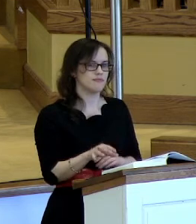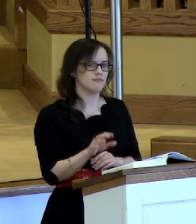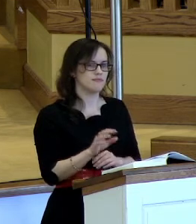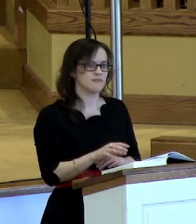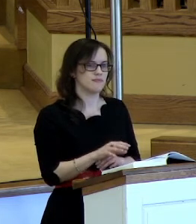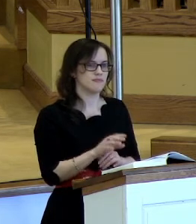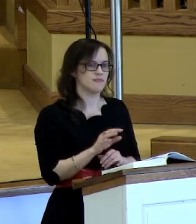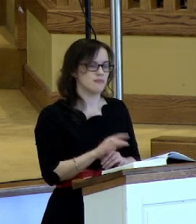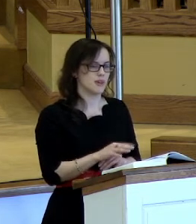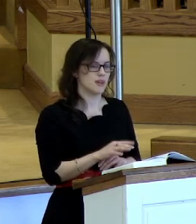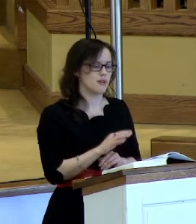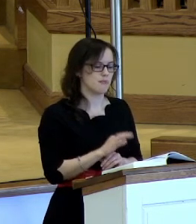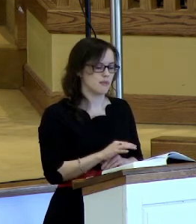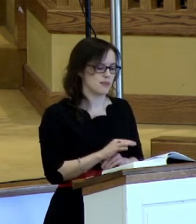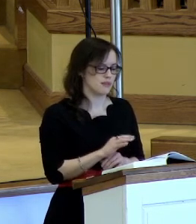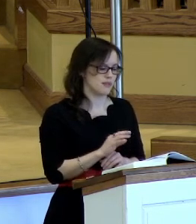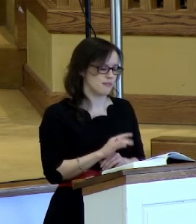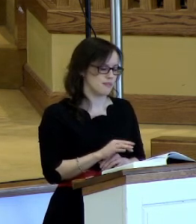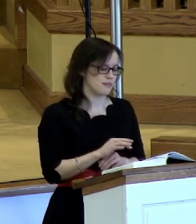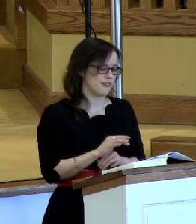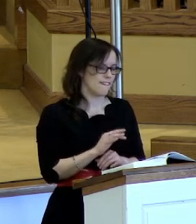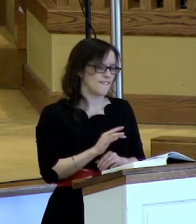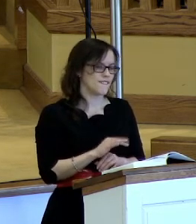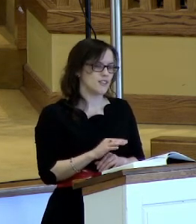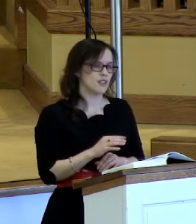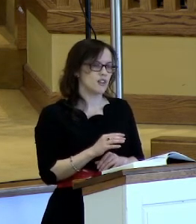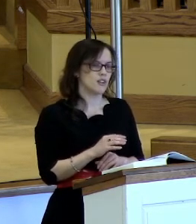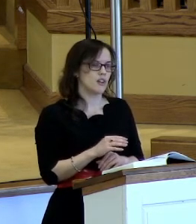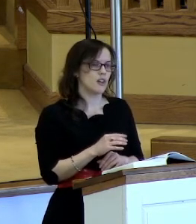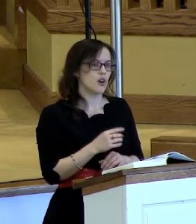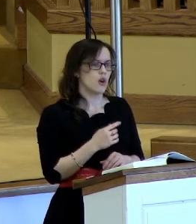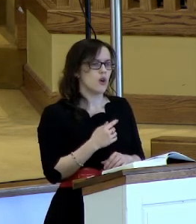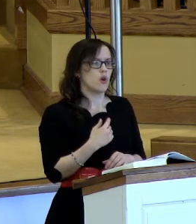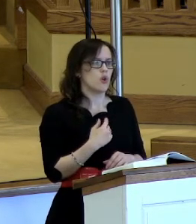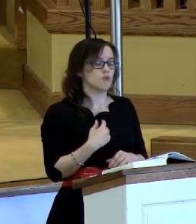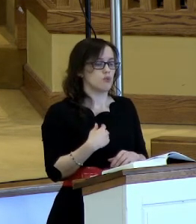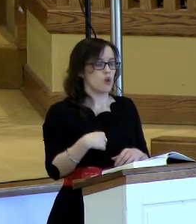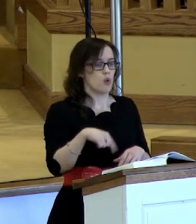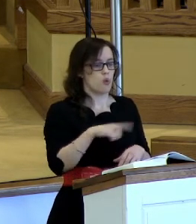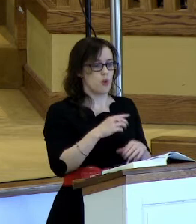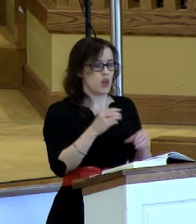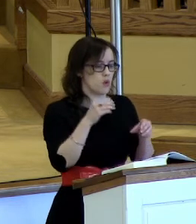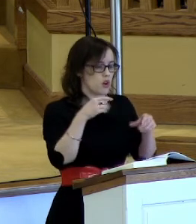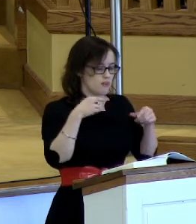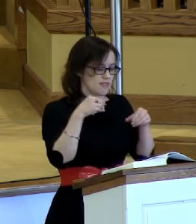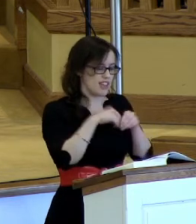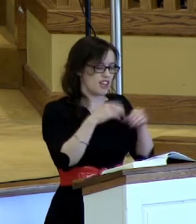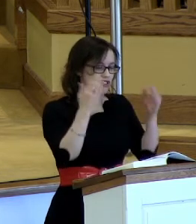Rescued out.